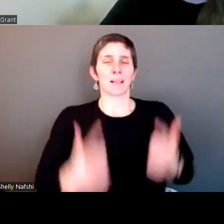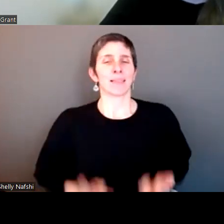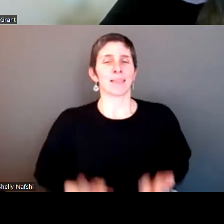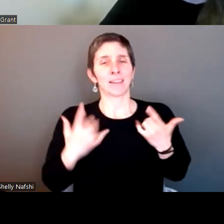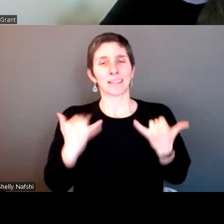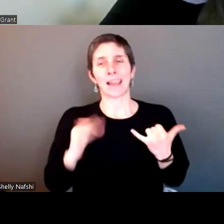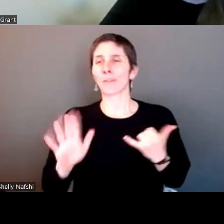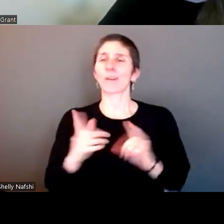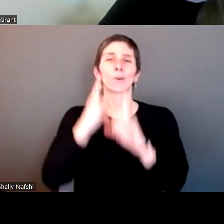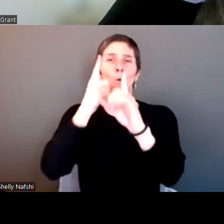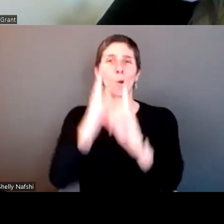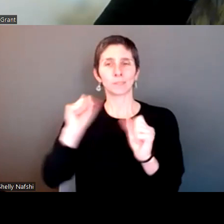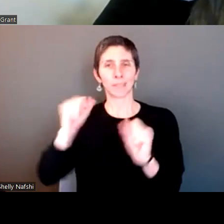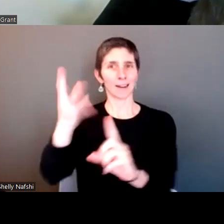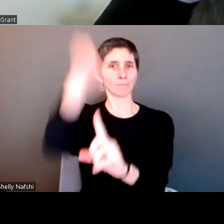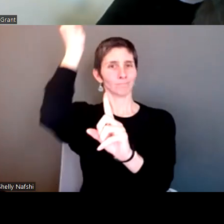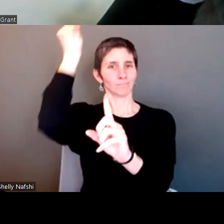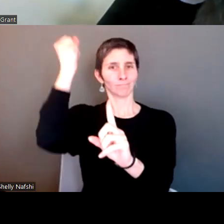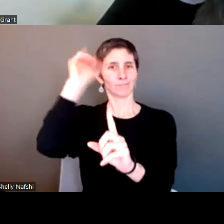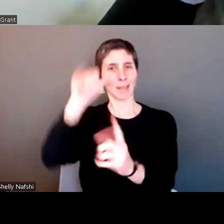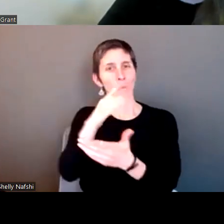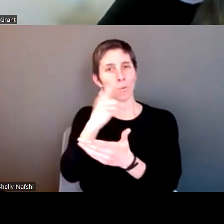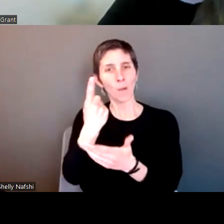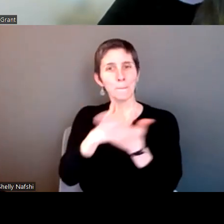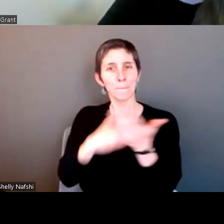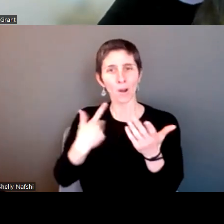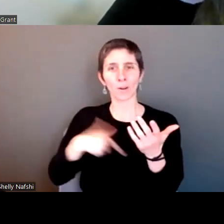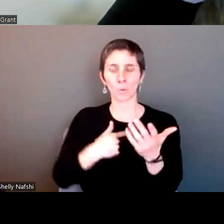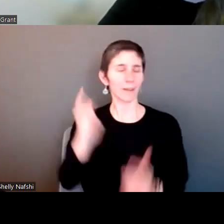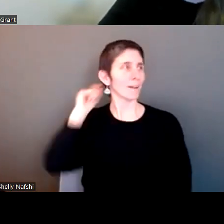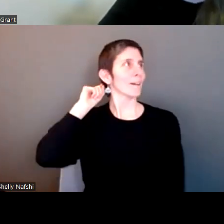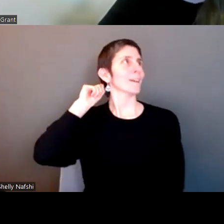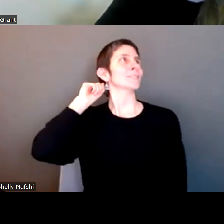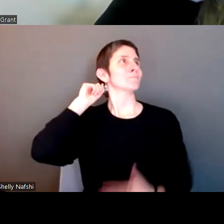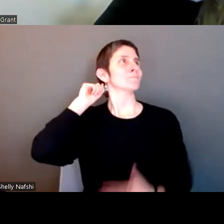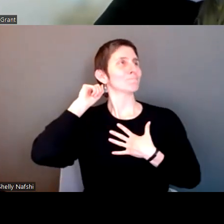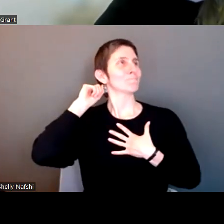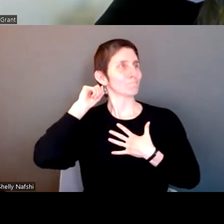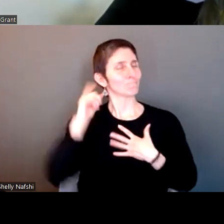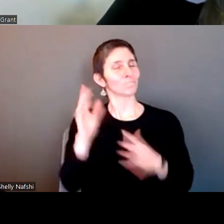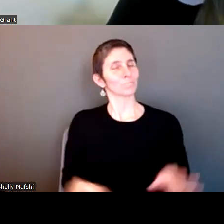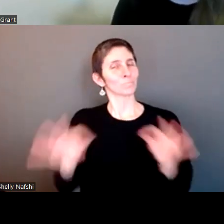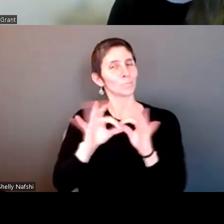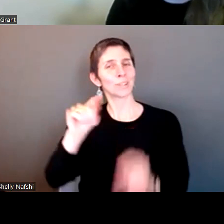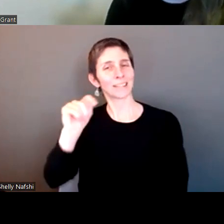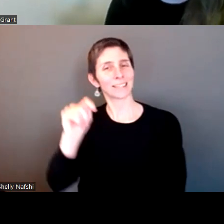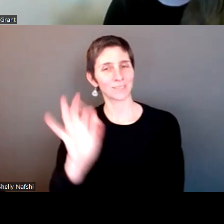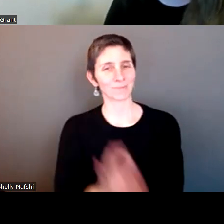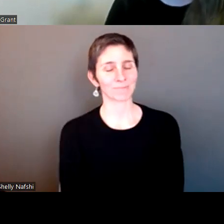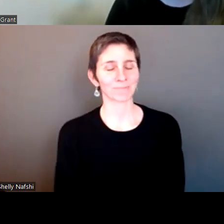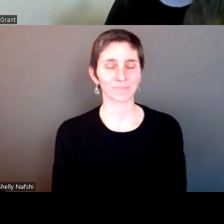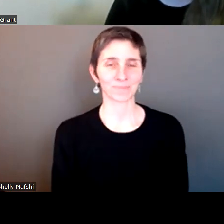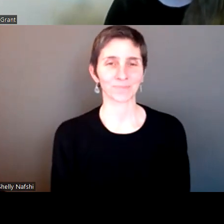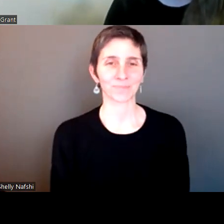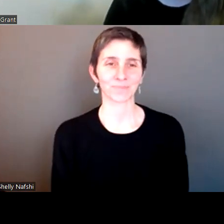and healing. So that's one of the pieces that helps us keep going with our knowing the work that we do.